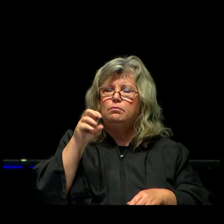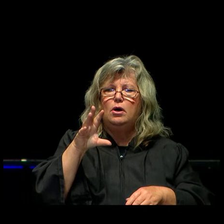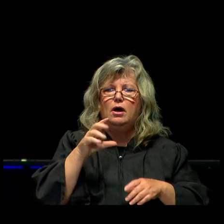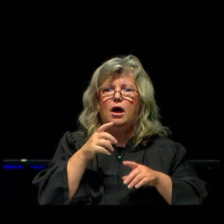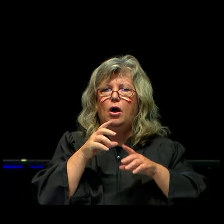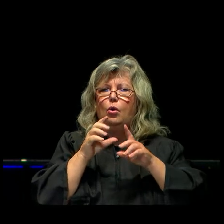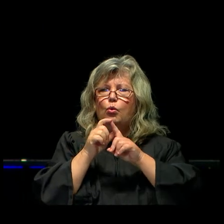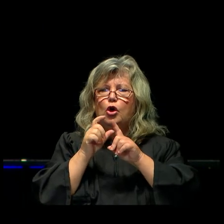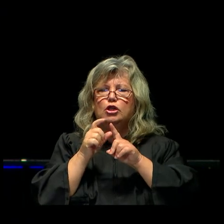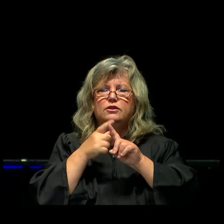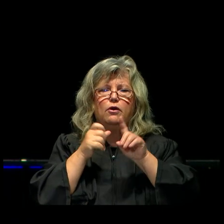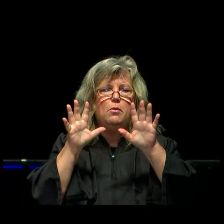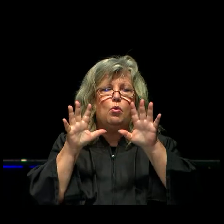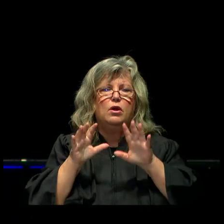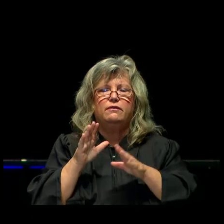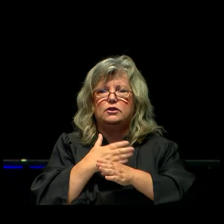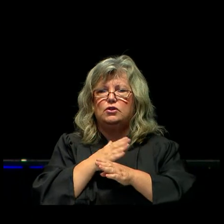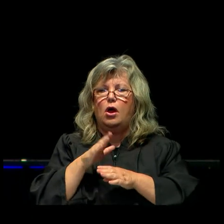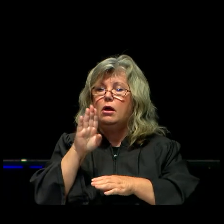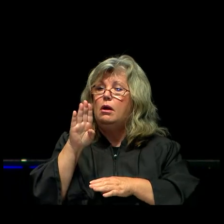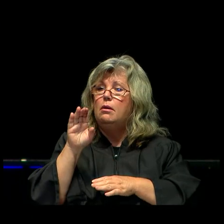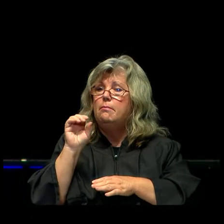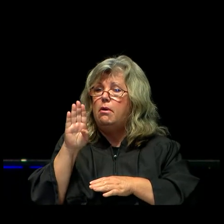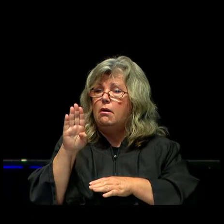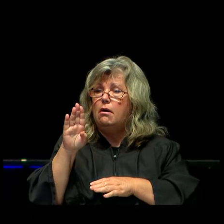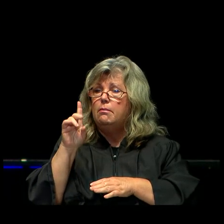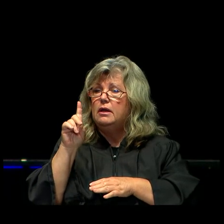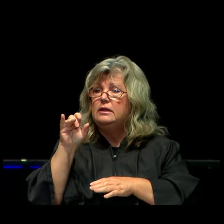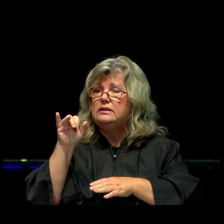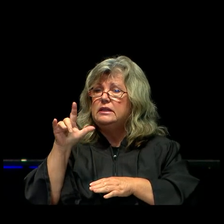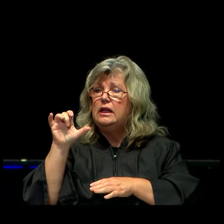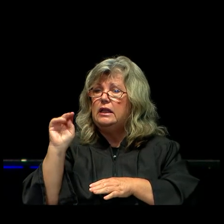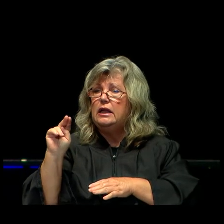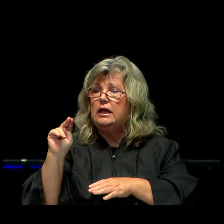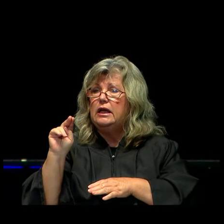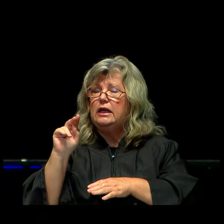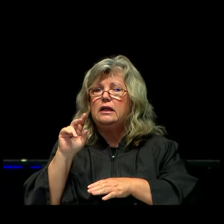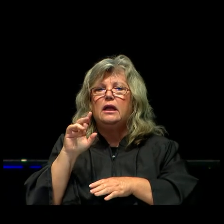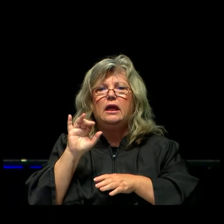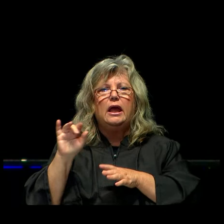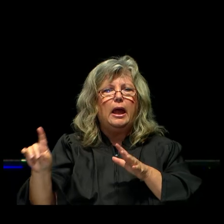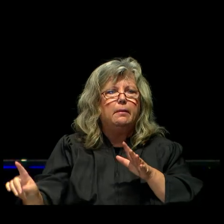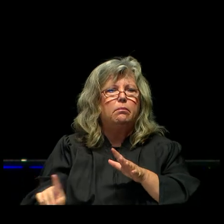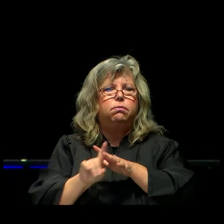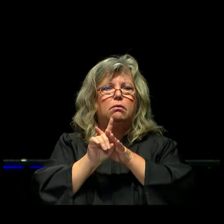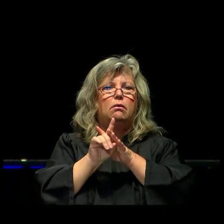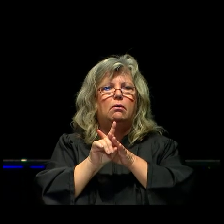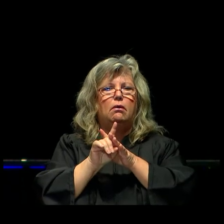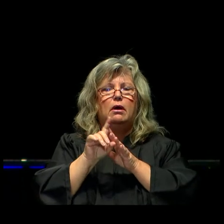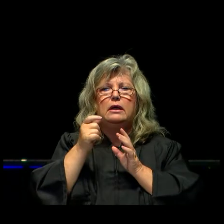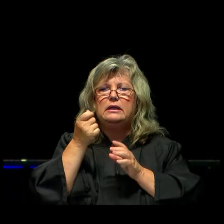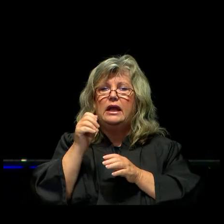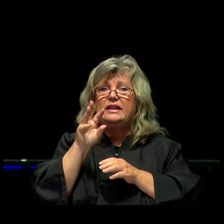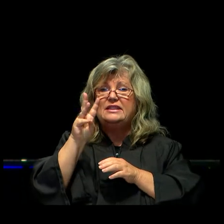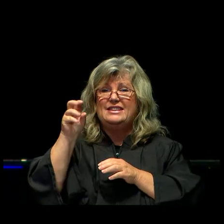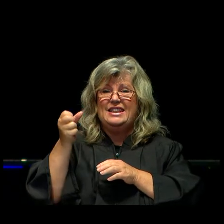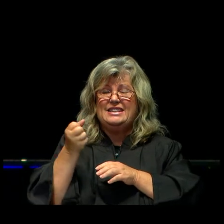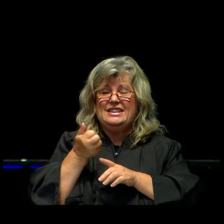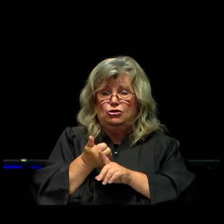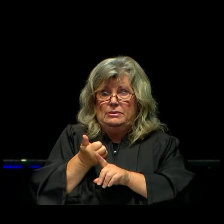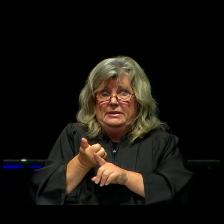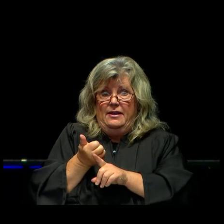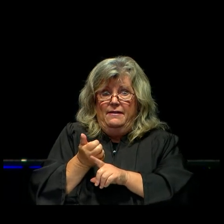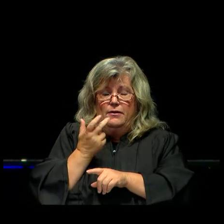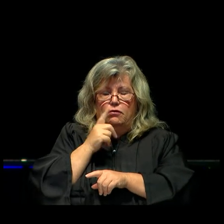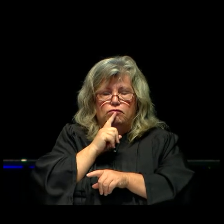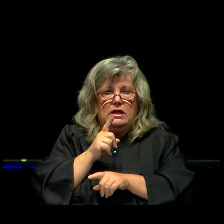song by Bob Dylan, who was, came on the scene in the 1960s. And he was somebody who